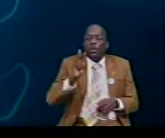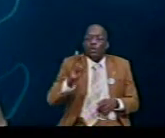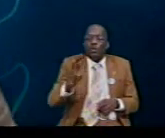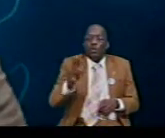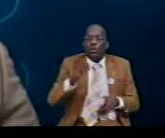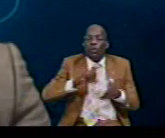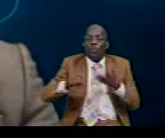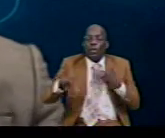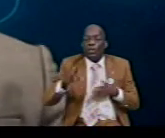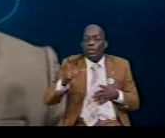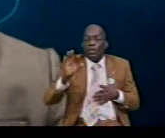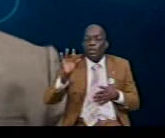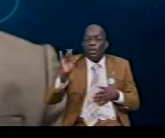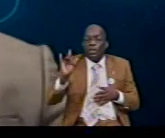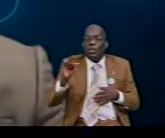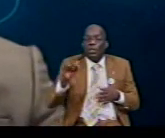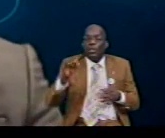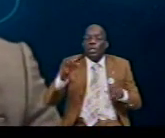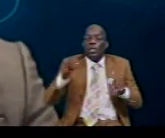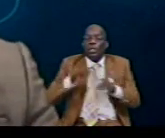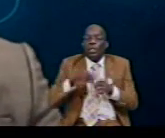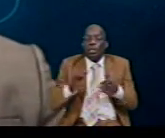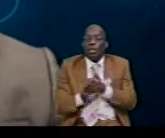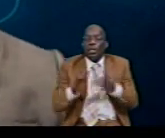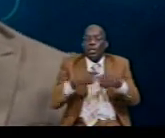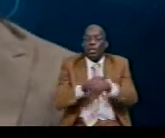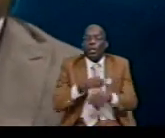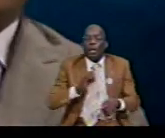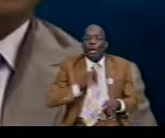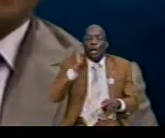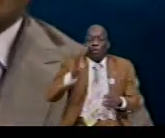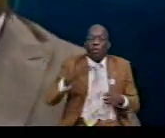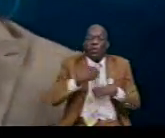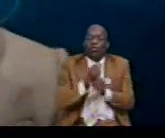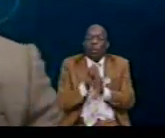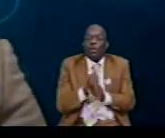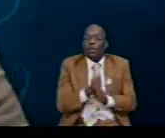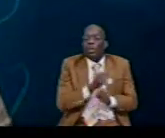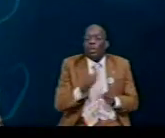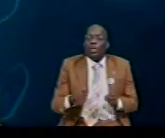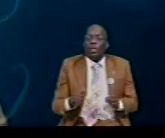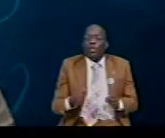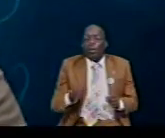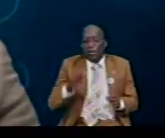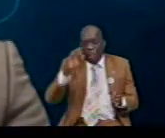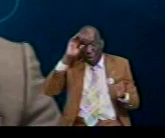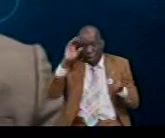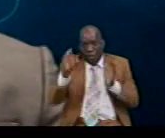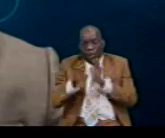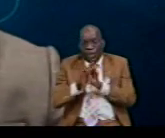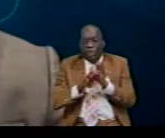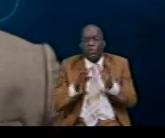covenant with them, with the beasts of the field, the birds of the sky, and the